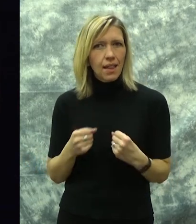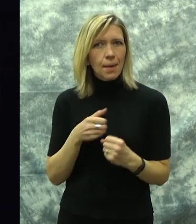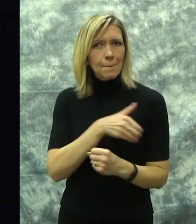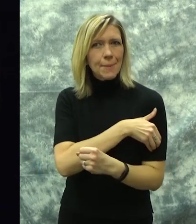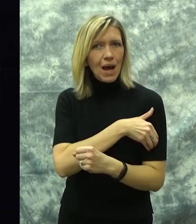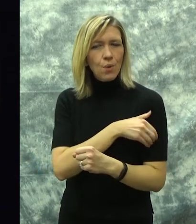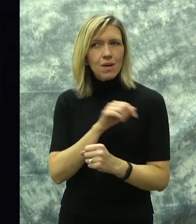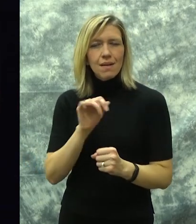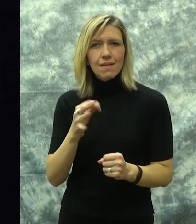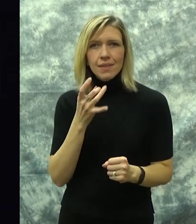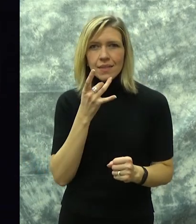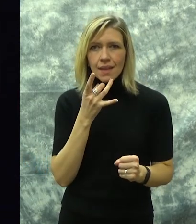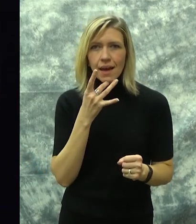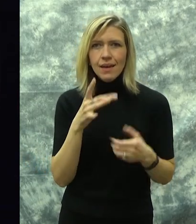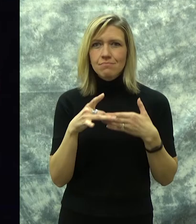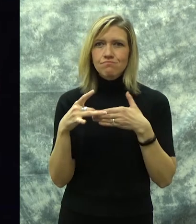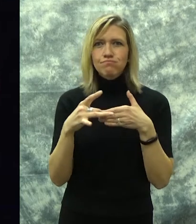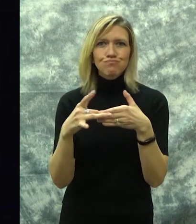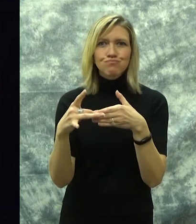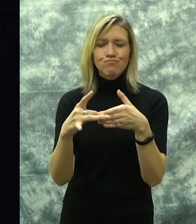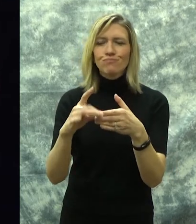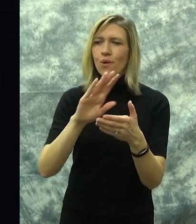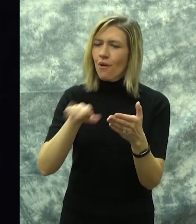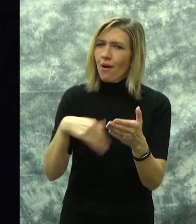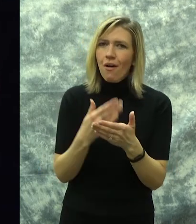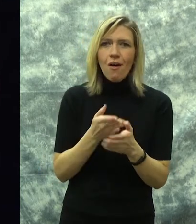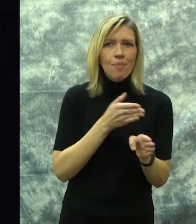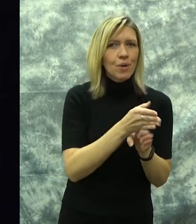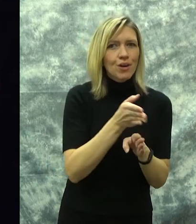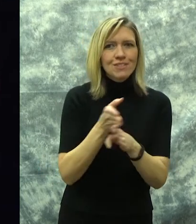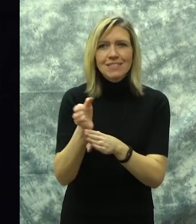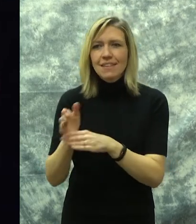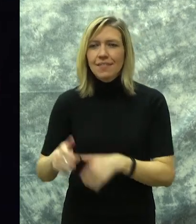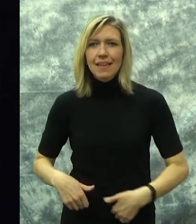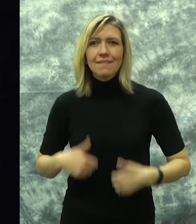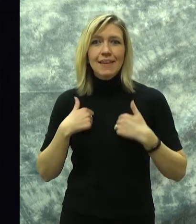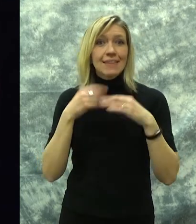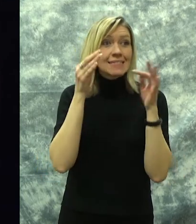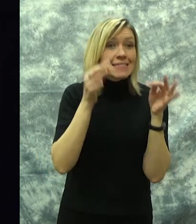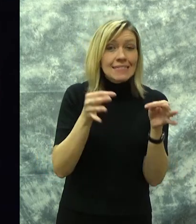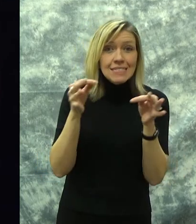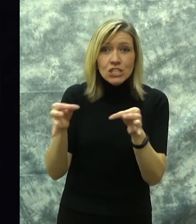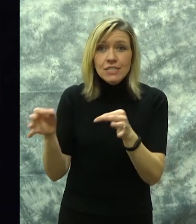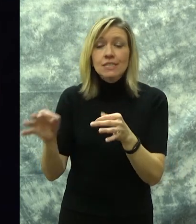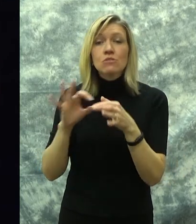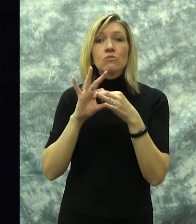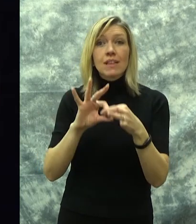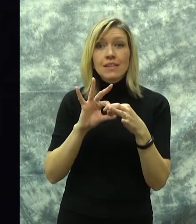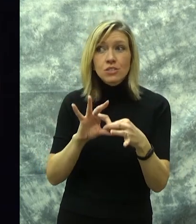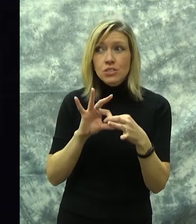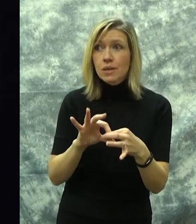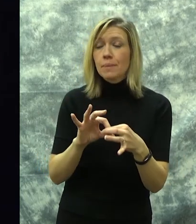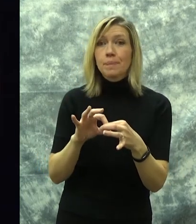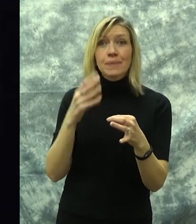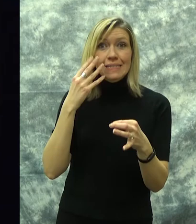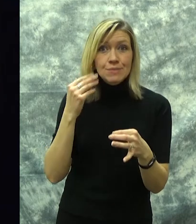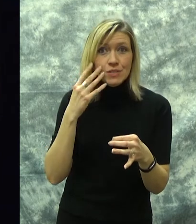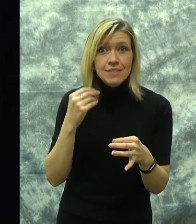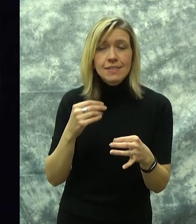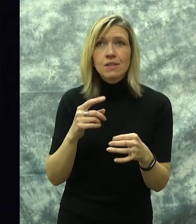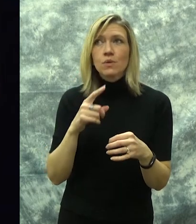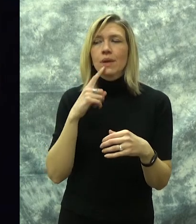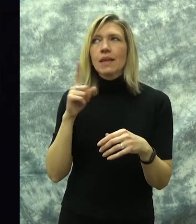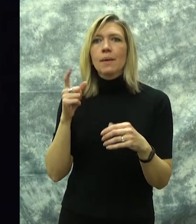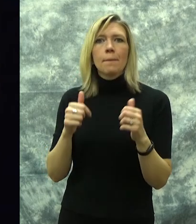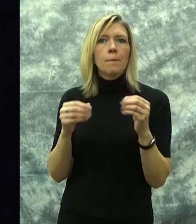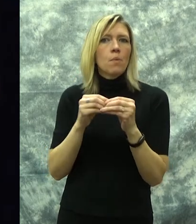in every area of our living, in every decision, in every relationship, in every condition of life, more profoundly than ever